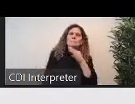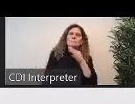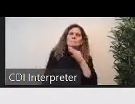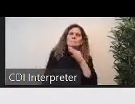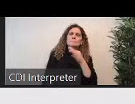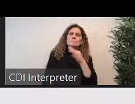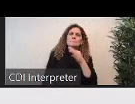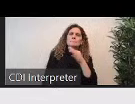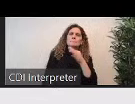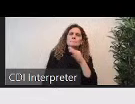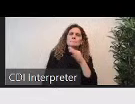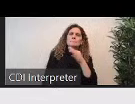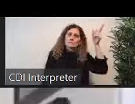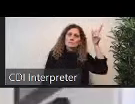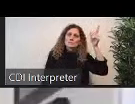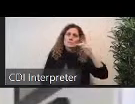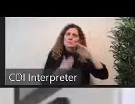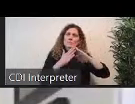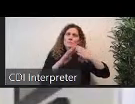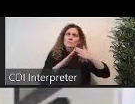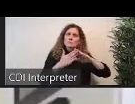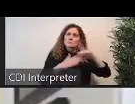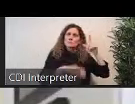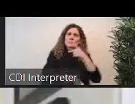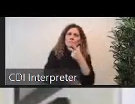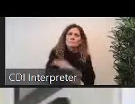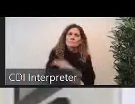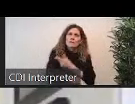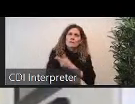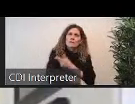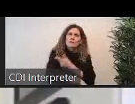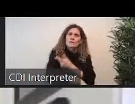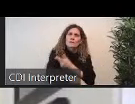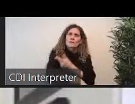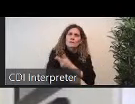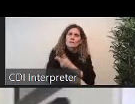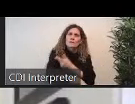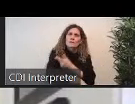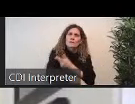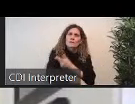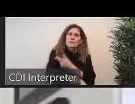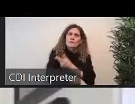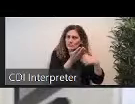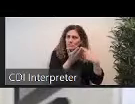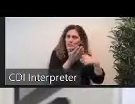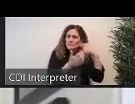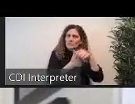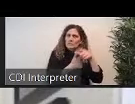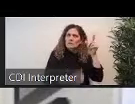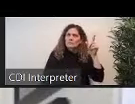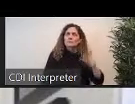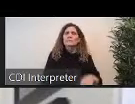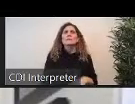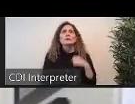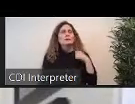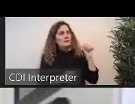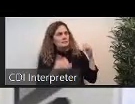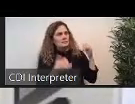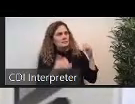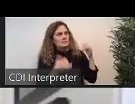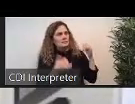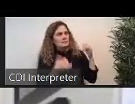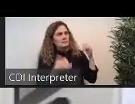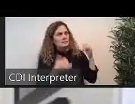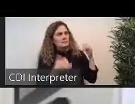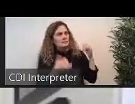in Milwaukee? We continue to have conversations with them, but one of the things I want to stress is our concerns are we want to make sure if there